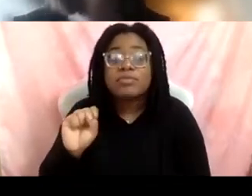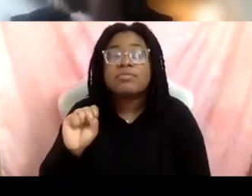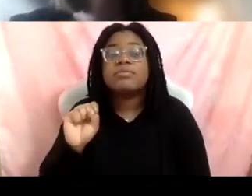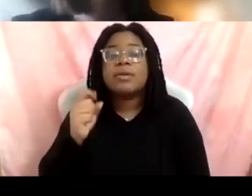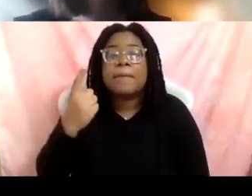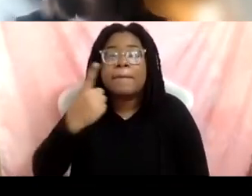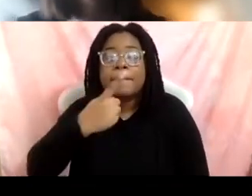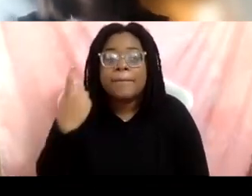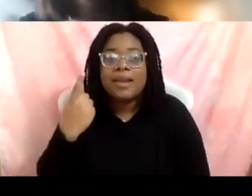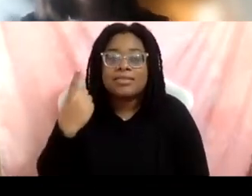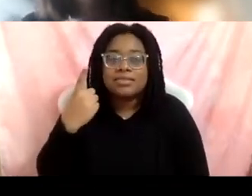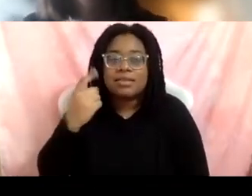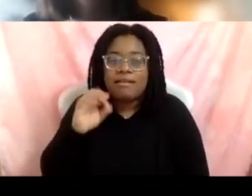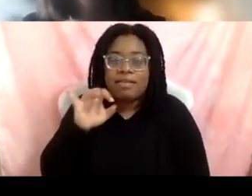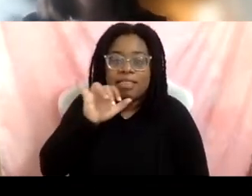because of that. So